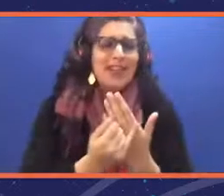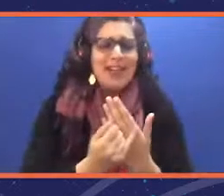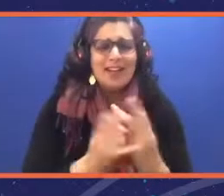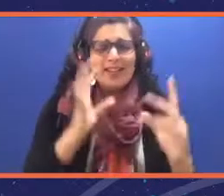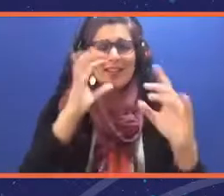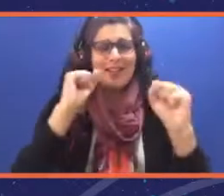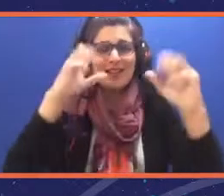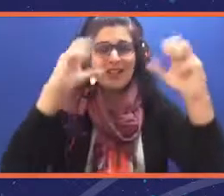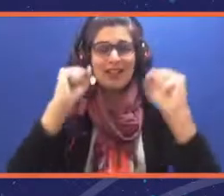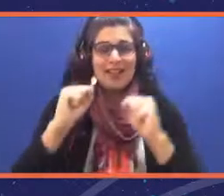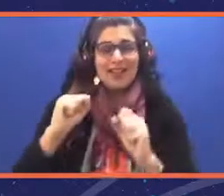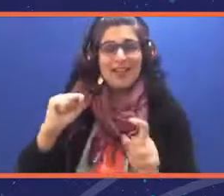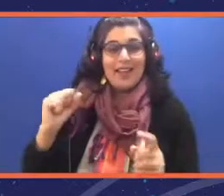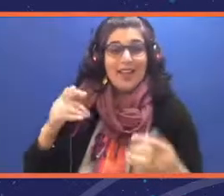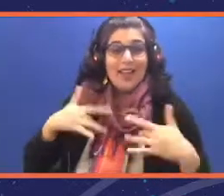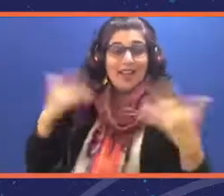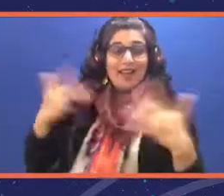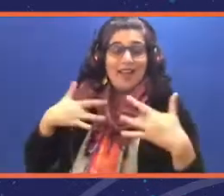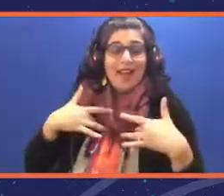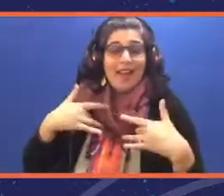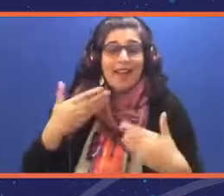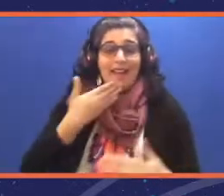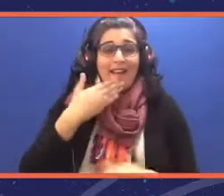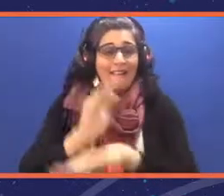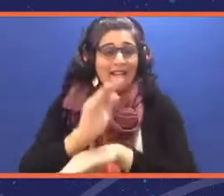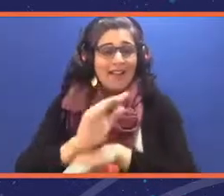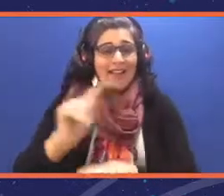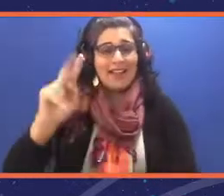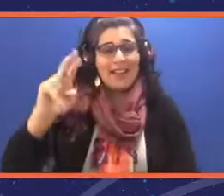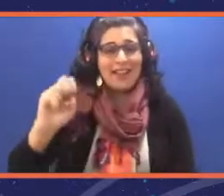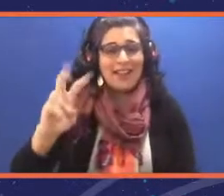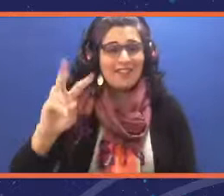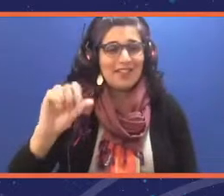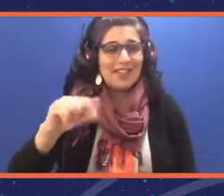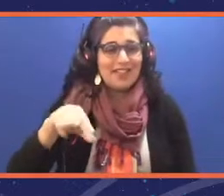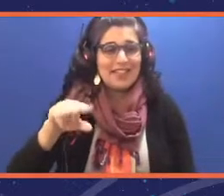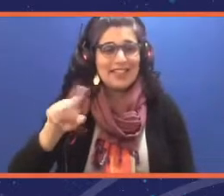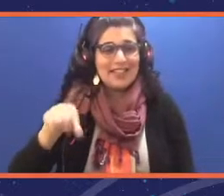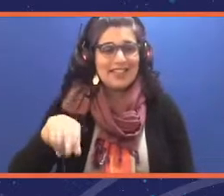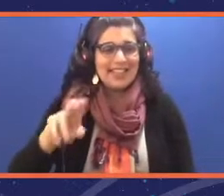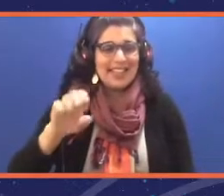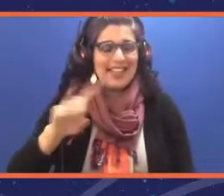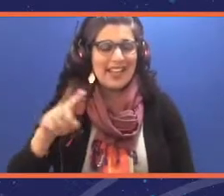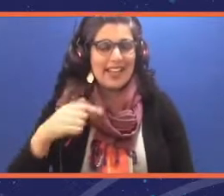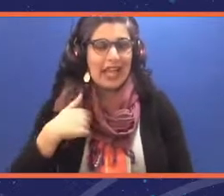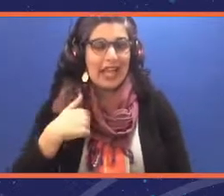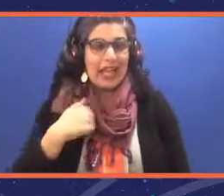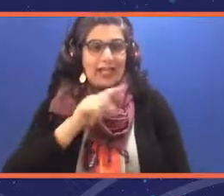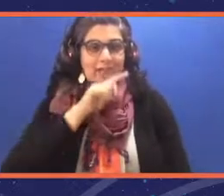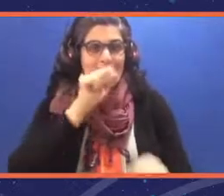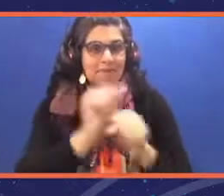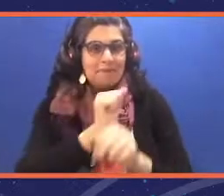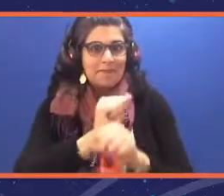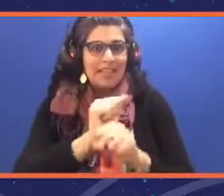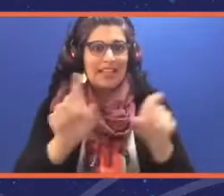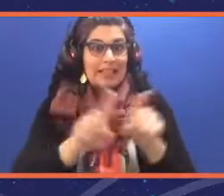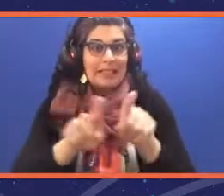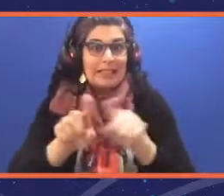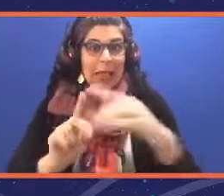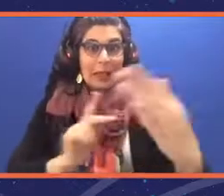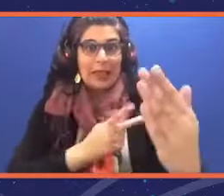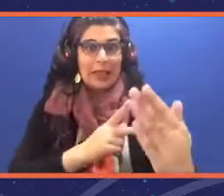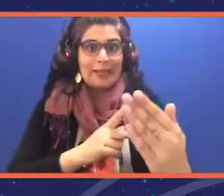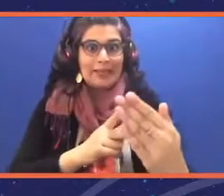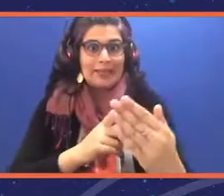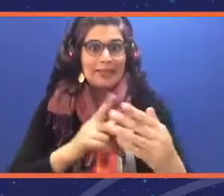What's up, everybody? Buenas tardes. My name is Trey Vasquez. A little behind the scenes secret, I'm actually in the same kitchen, in my kitchen where all the